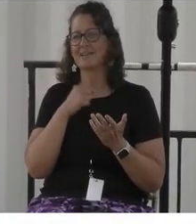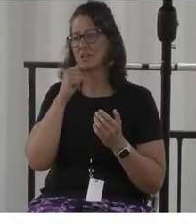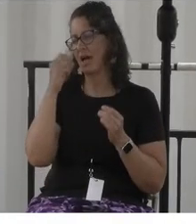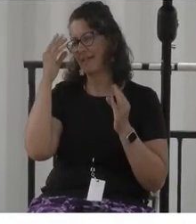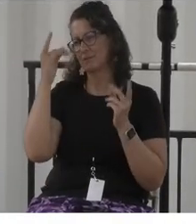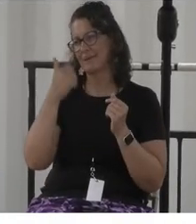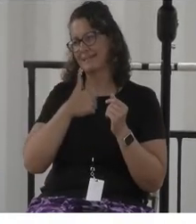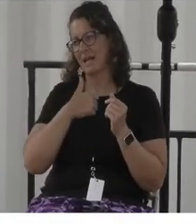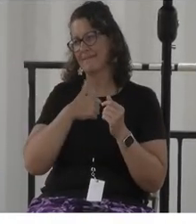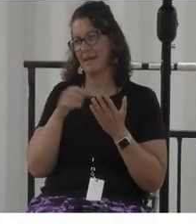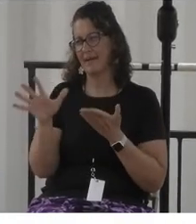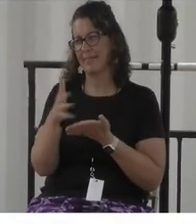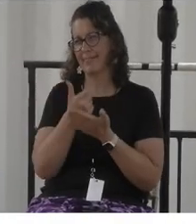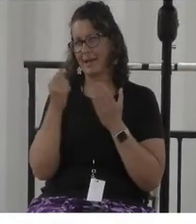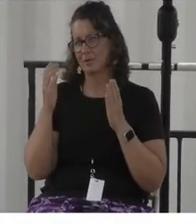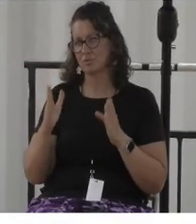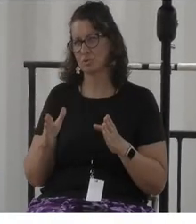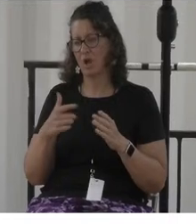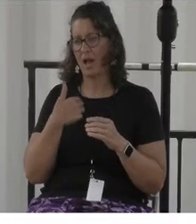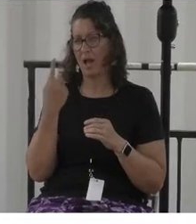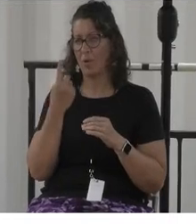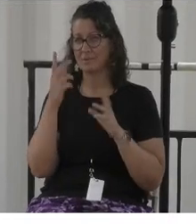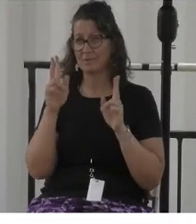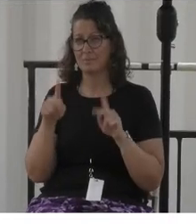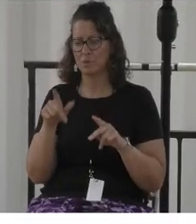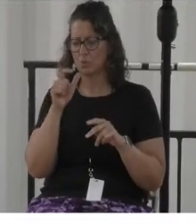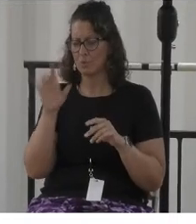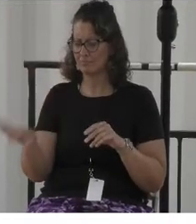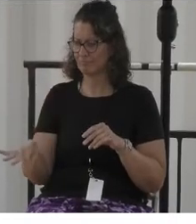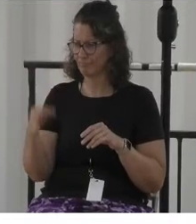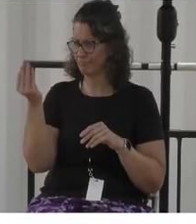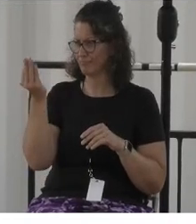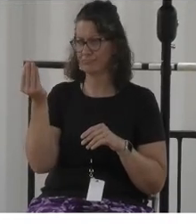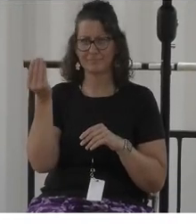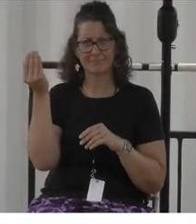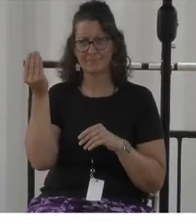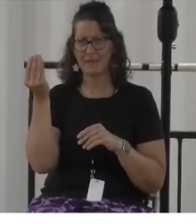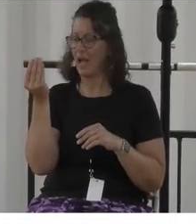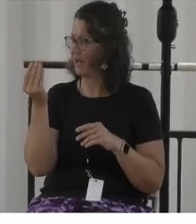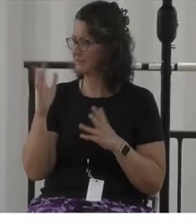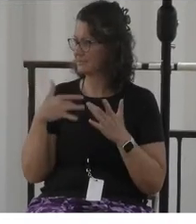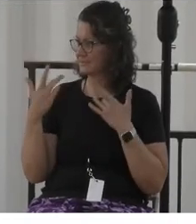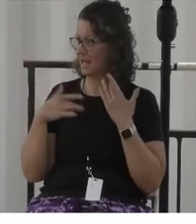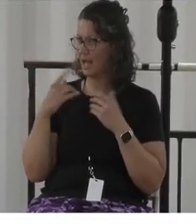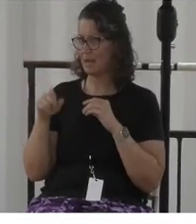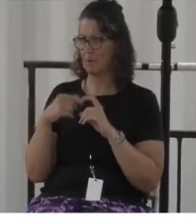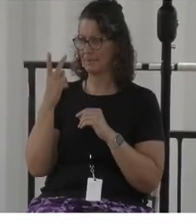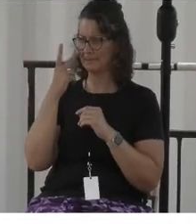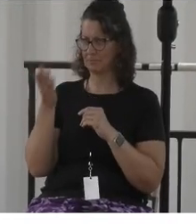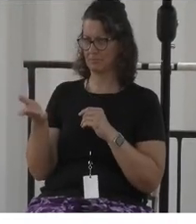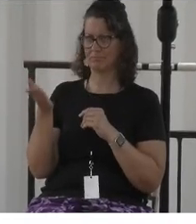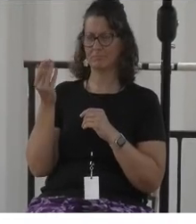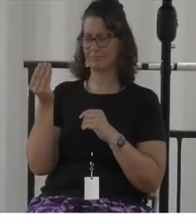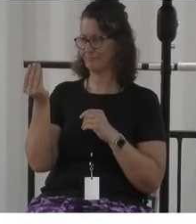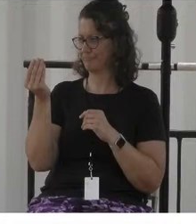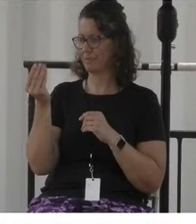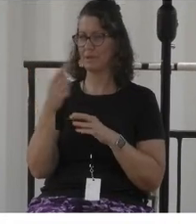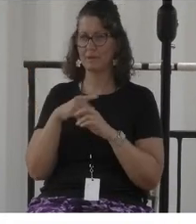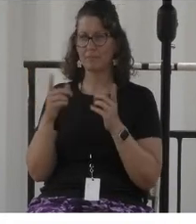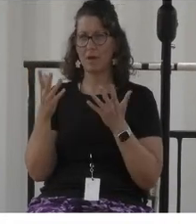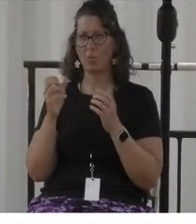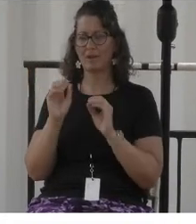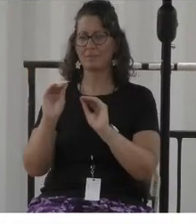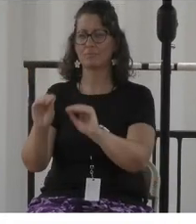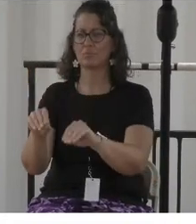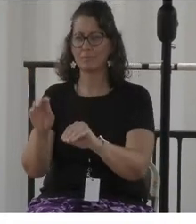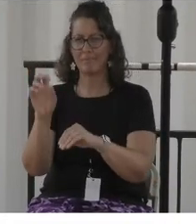a collector. I was always someone that would pick things up, was just super excited about what I would see, but then also wanted to return